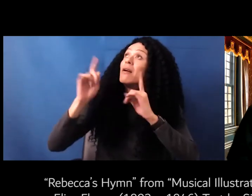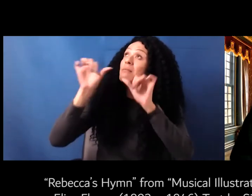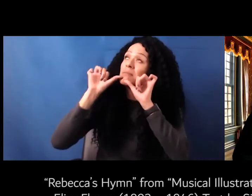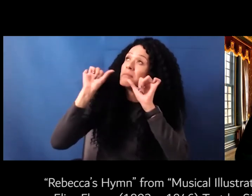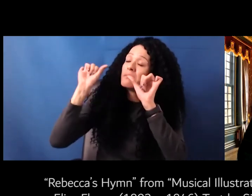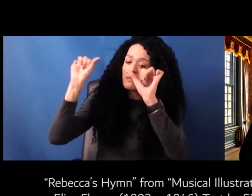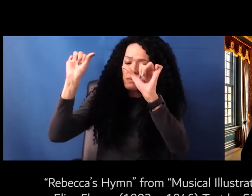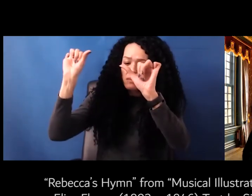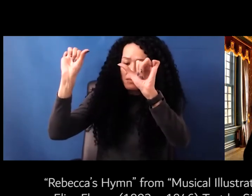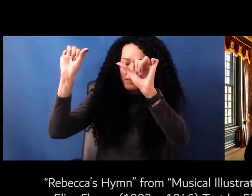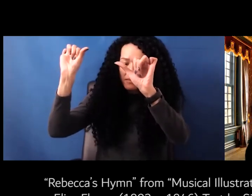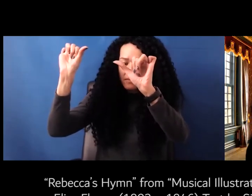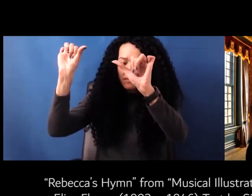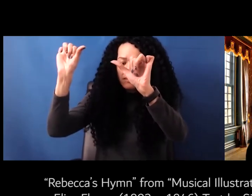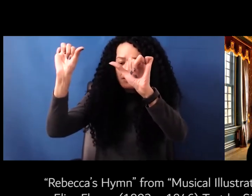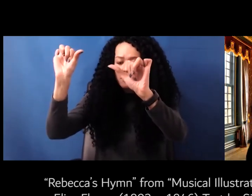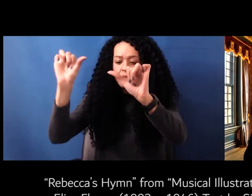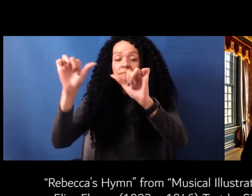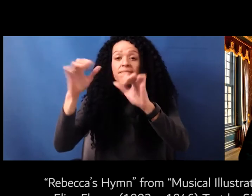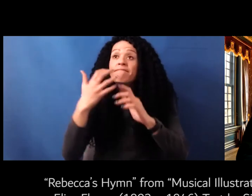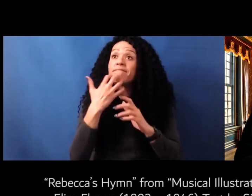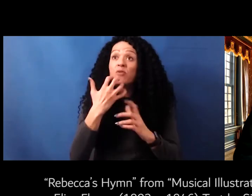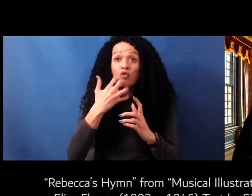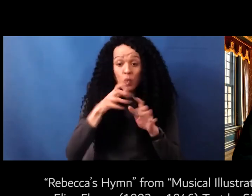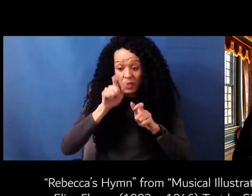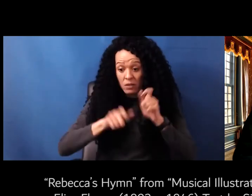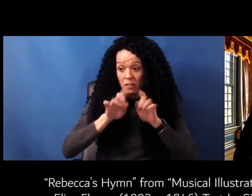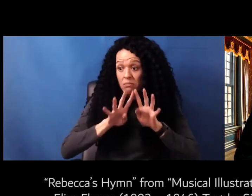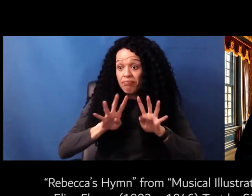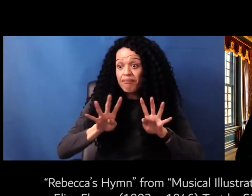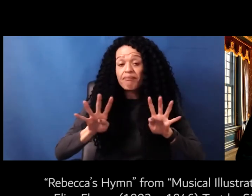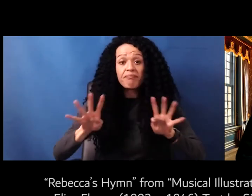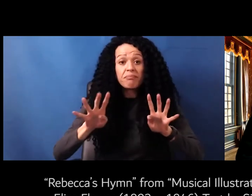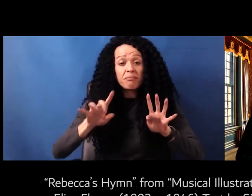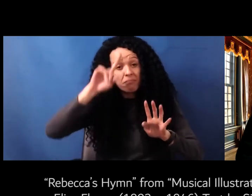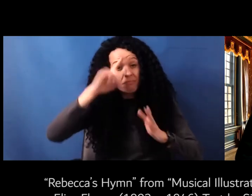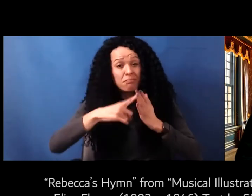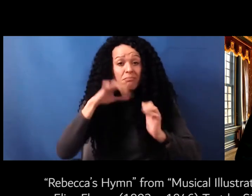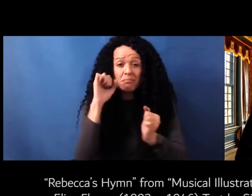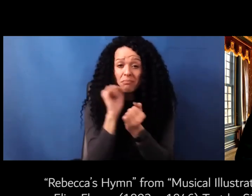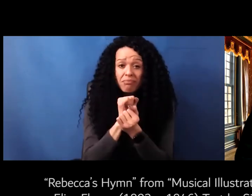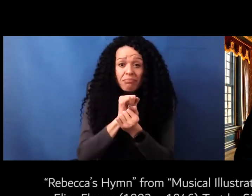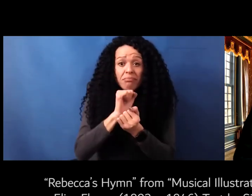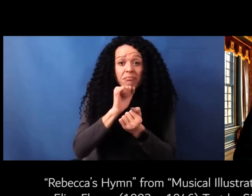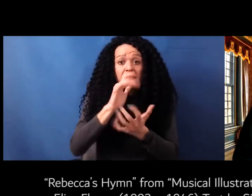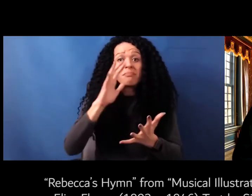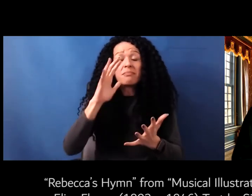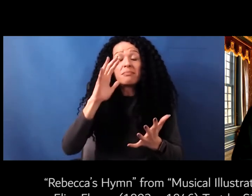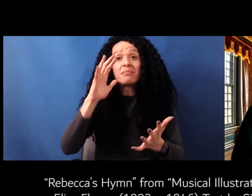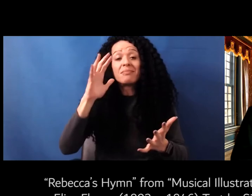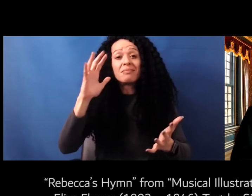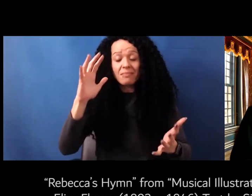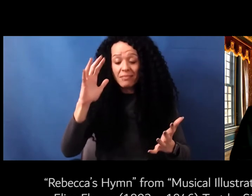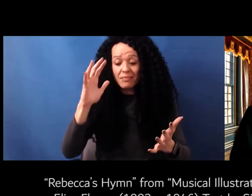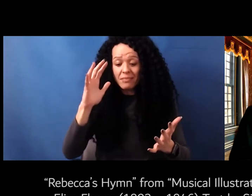Lord be loved out of the land of